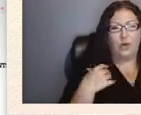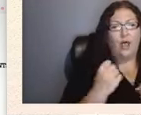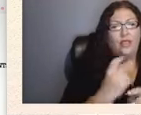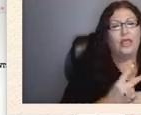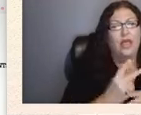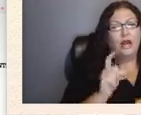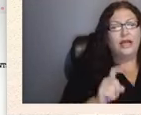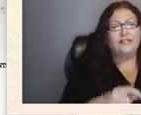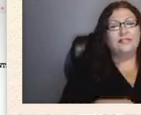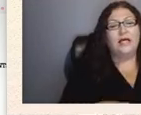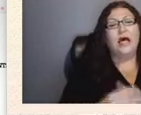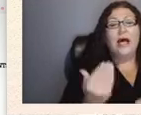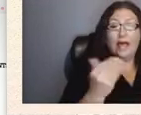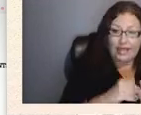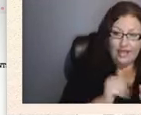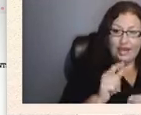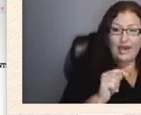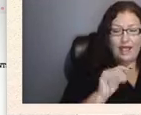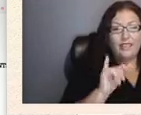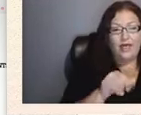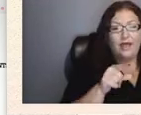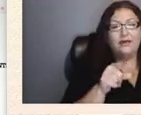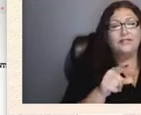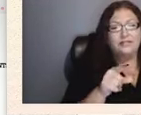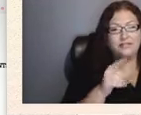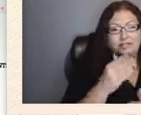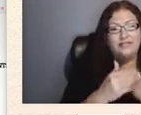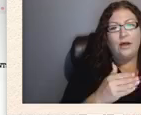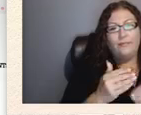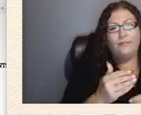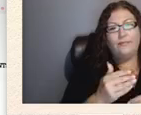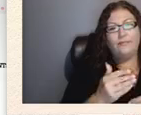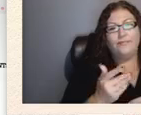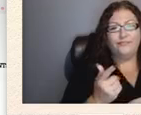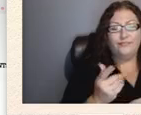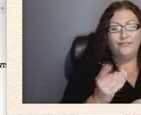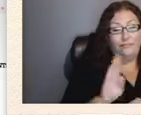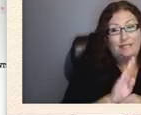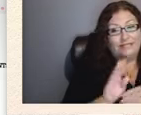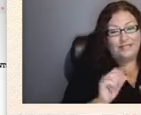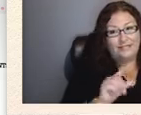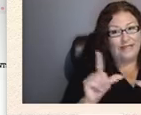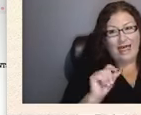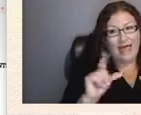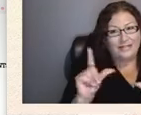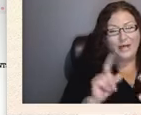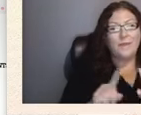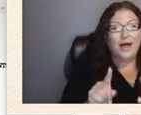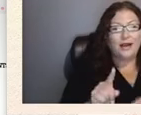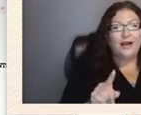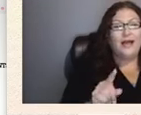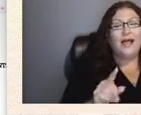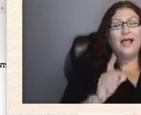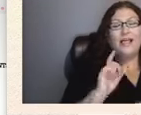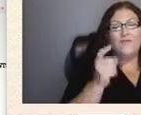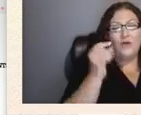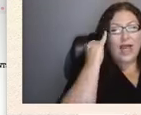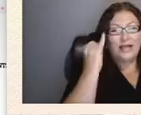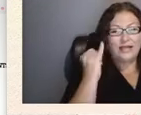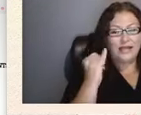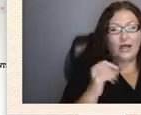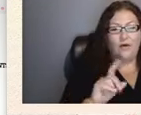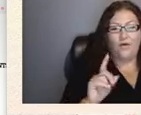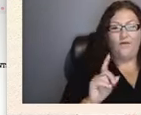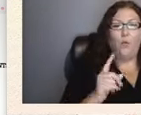again, these are a couple of busy slides coming up, but they are just to give you an idea of where family leaders are looking.